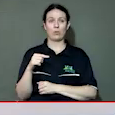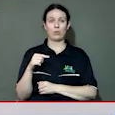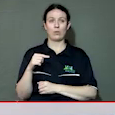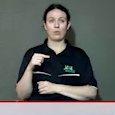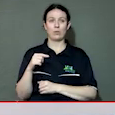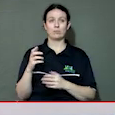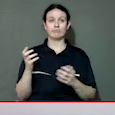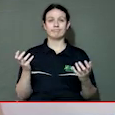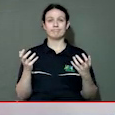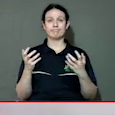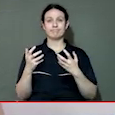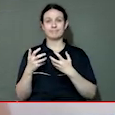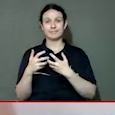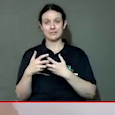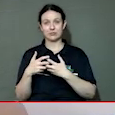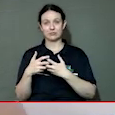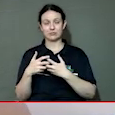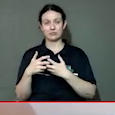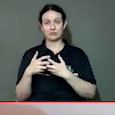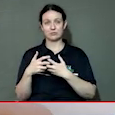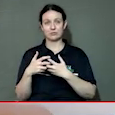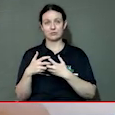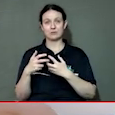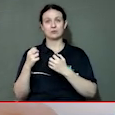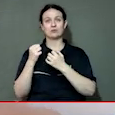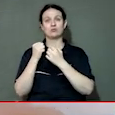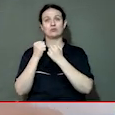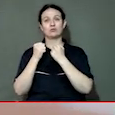in the strength